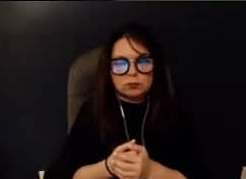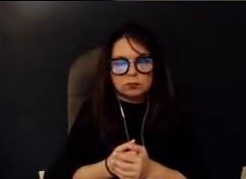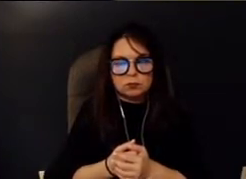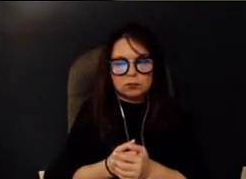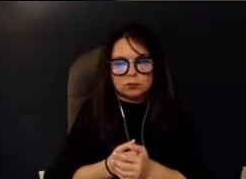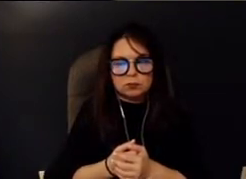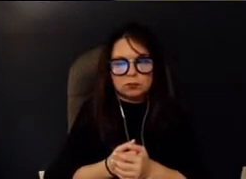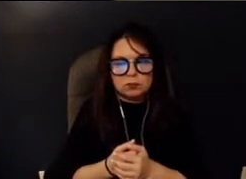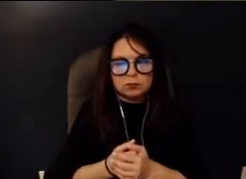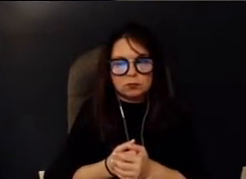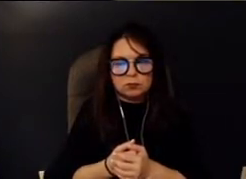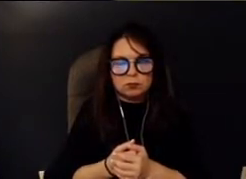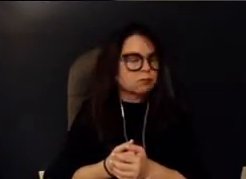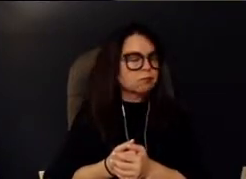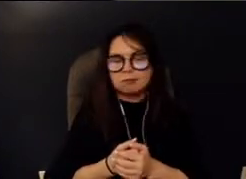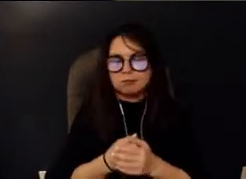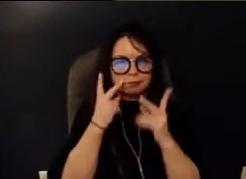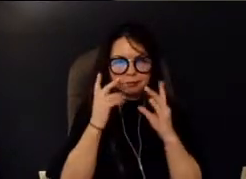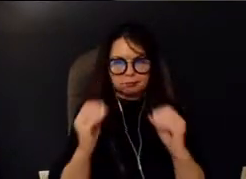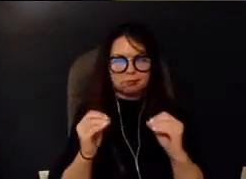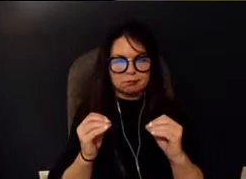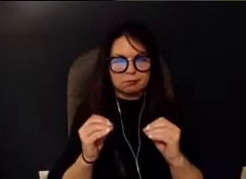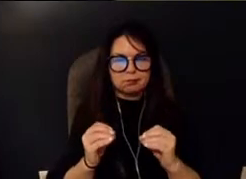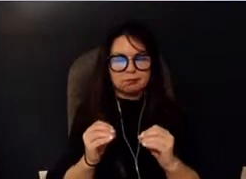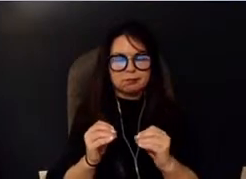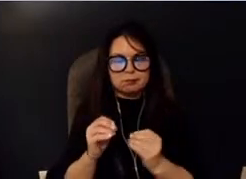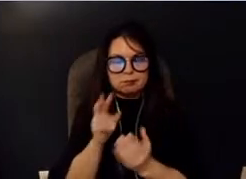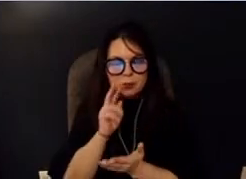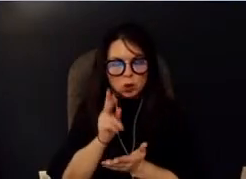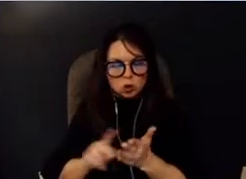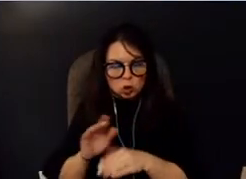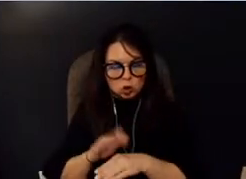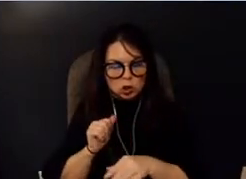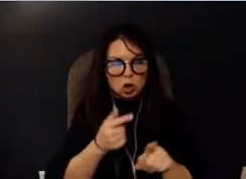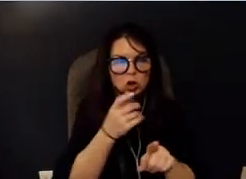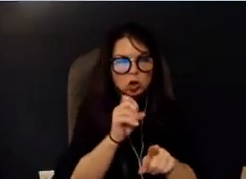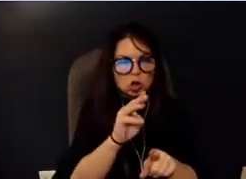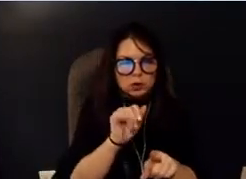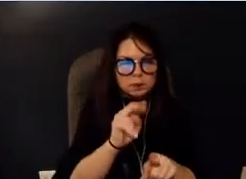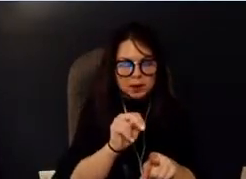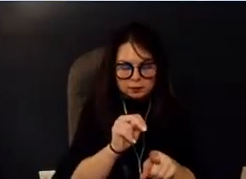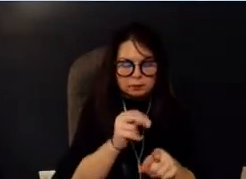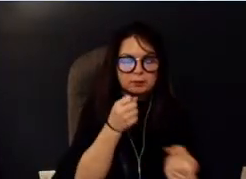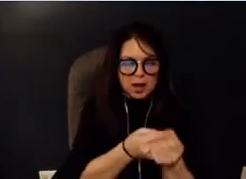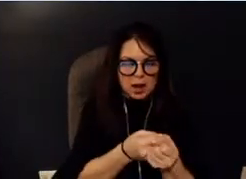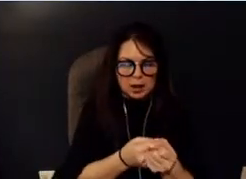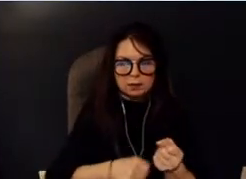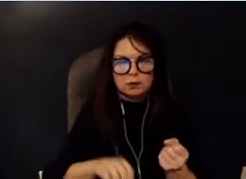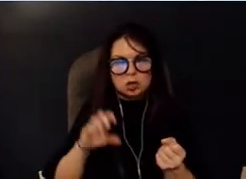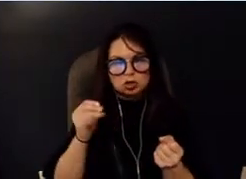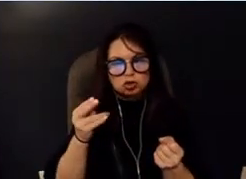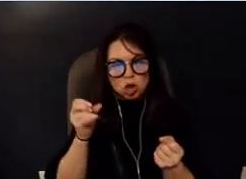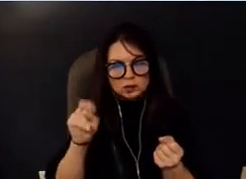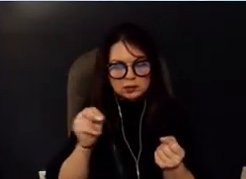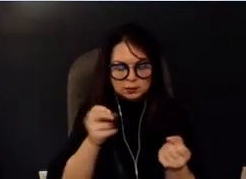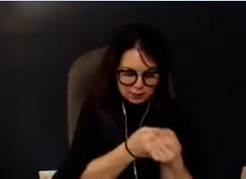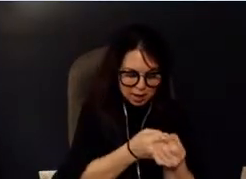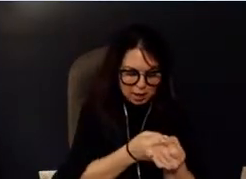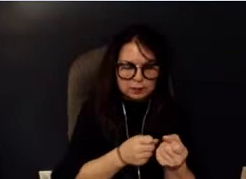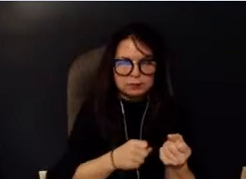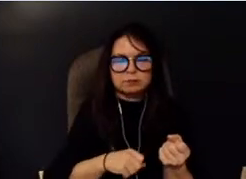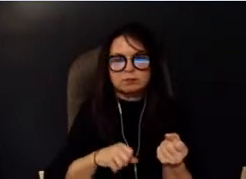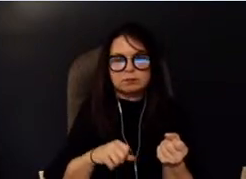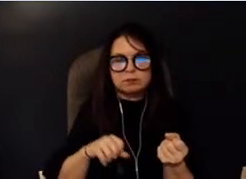Seeing none, clerk will call the roll. Councilmember Goodman. Aye. Councilmember Johnson. Aye. Councilmember